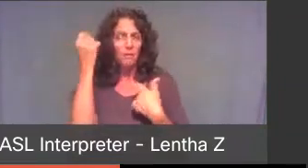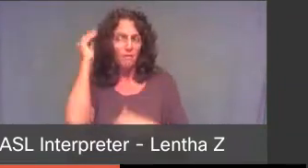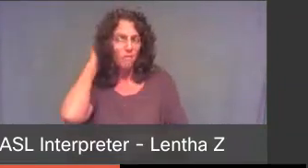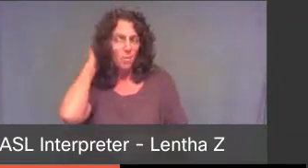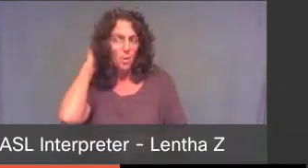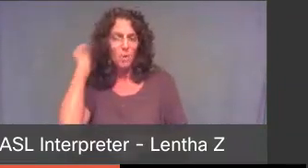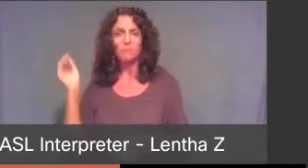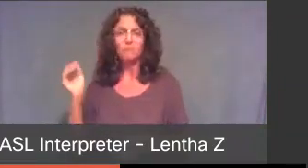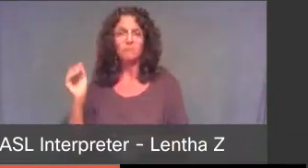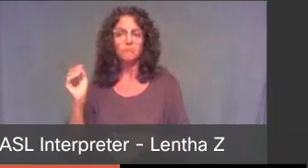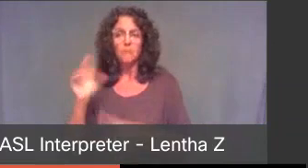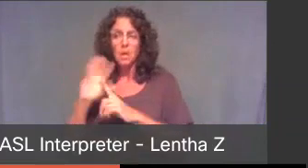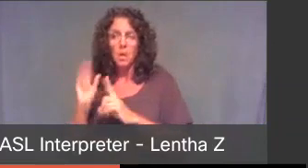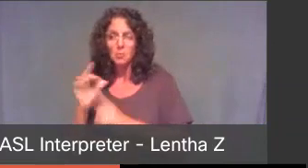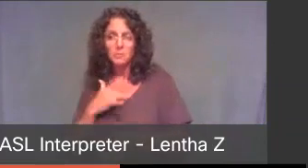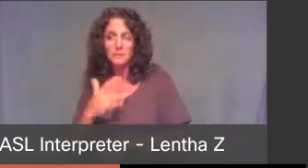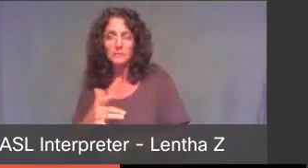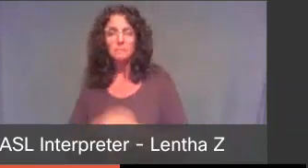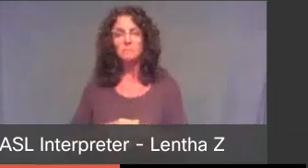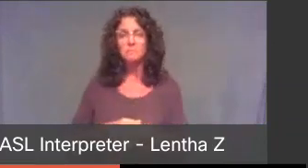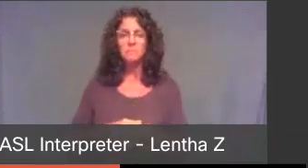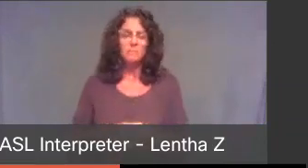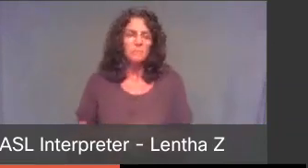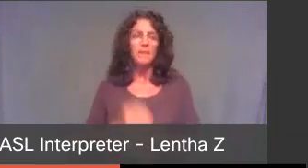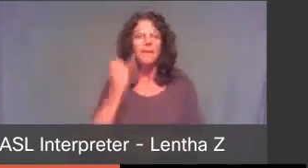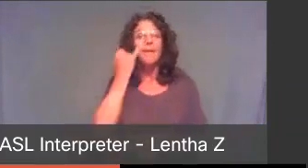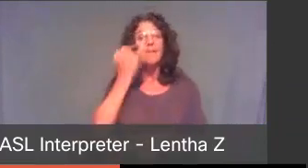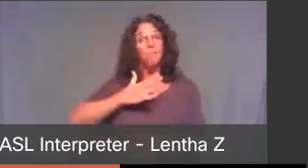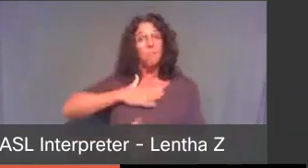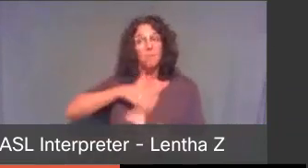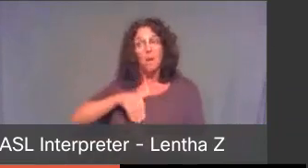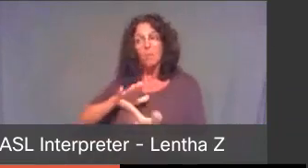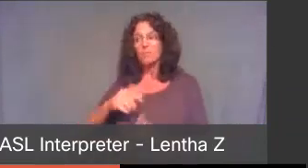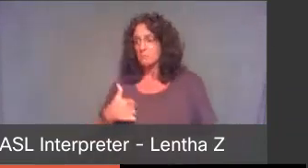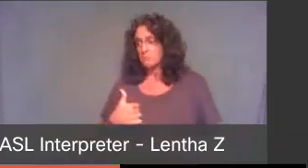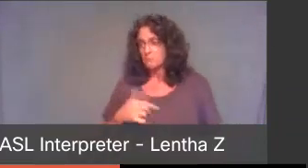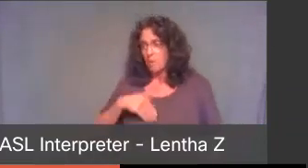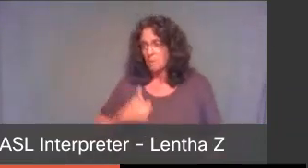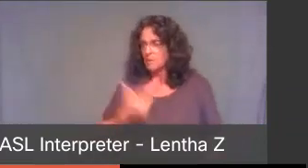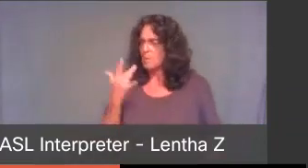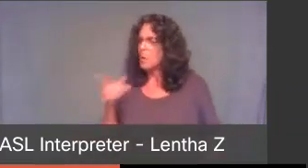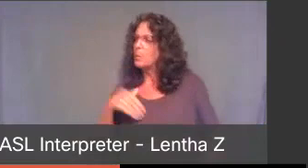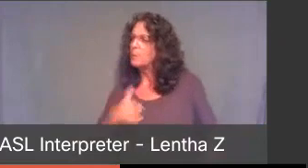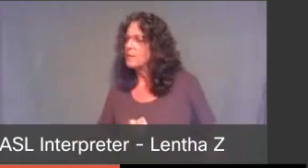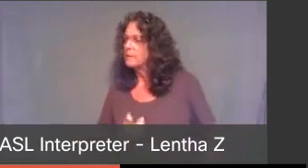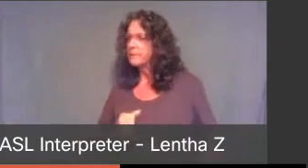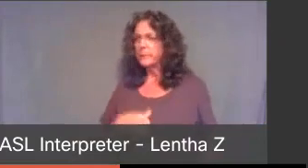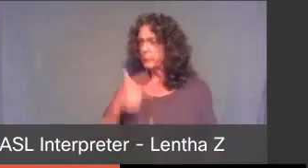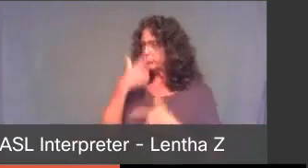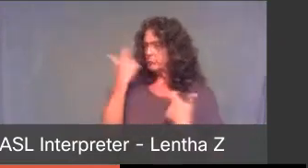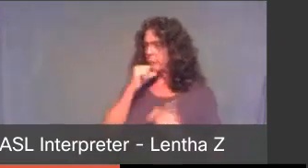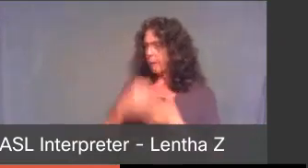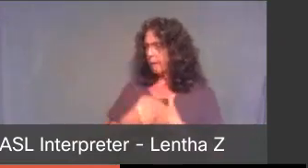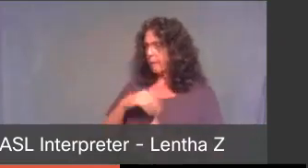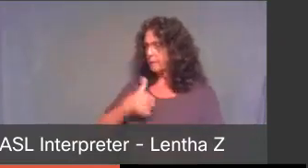with like, well, that wouldn't upset me if it happened to me, why are you upset by this trauma? Like, that's not helpful. And that's not going to help us kind of